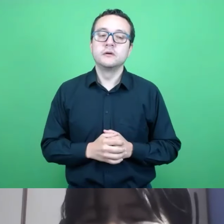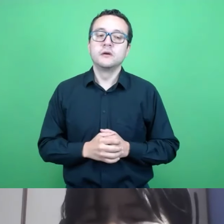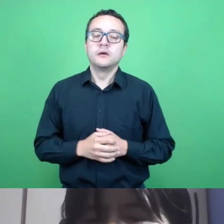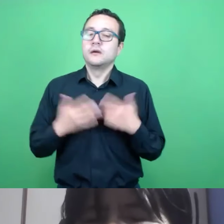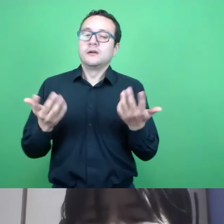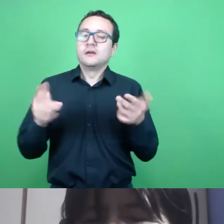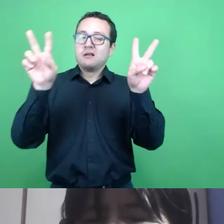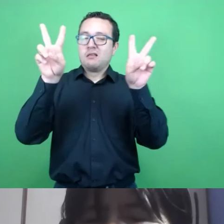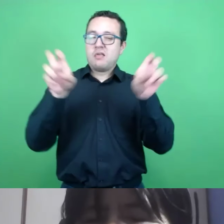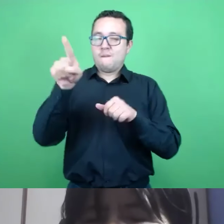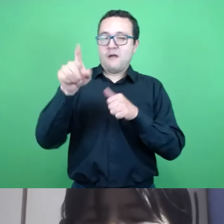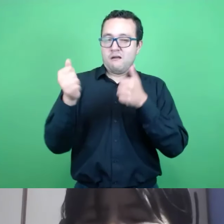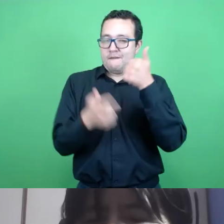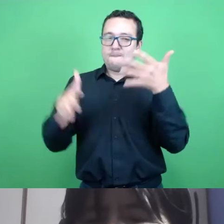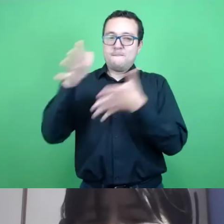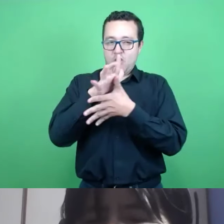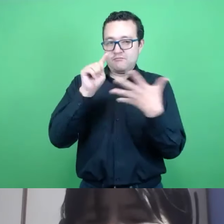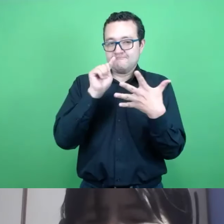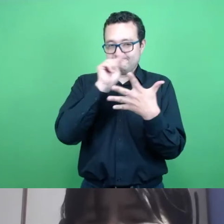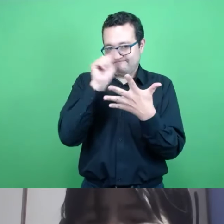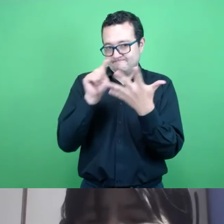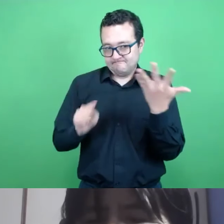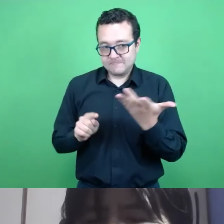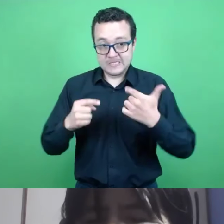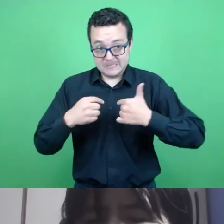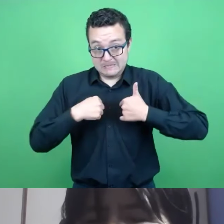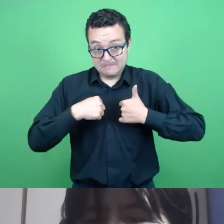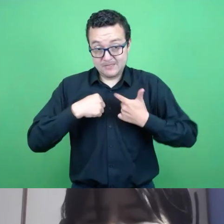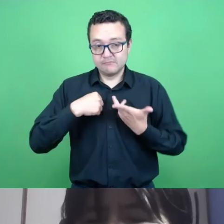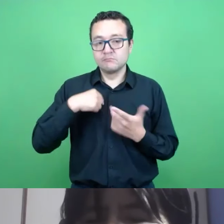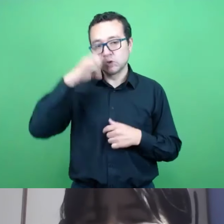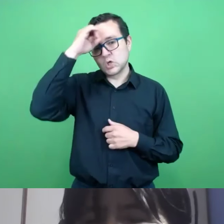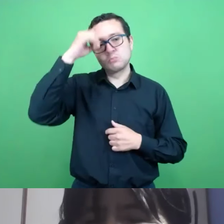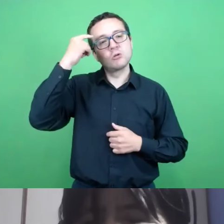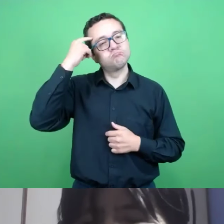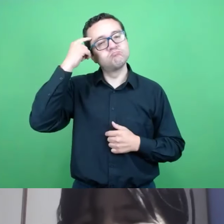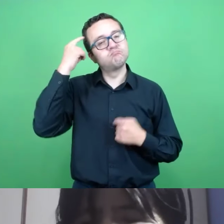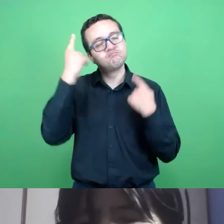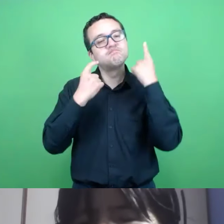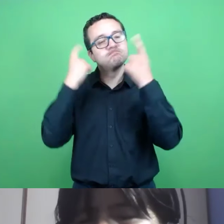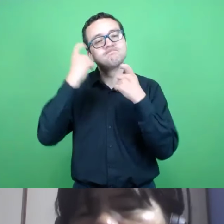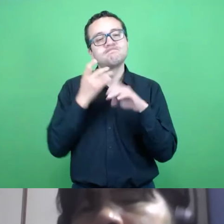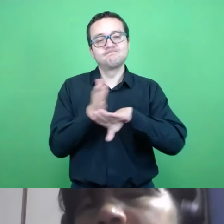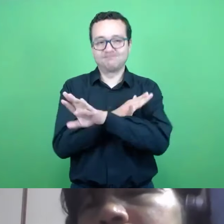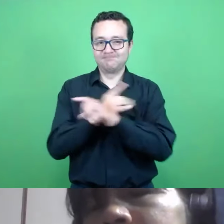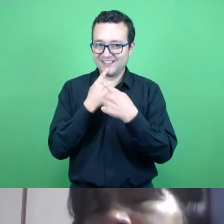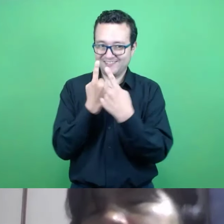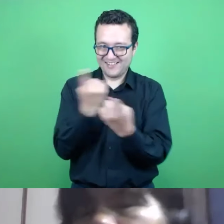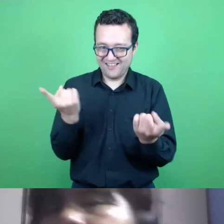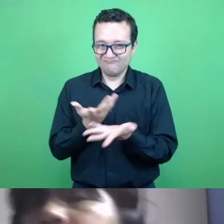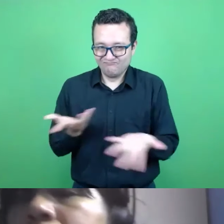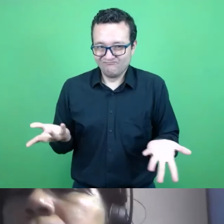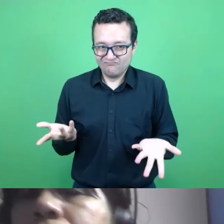mentioned already, accessible education should be a main priority, especially to health-related